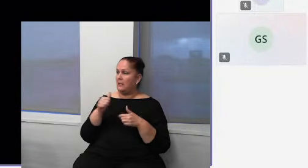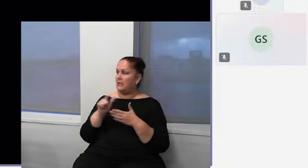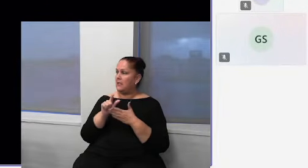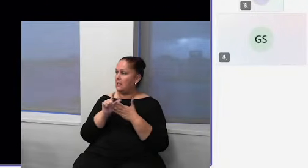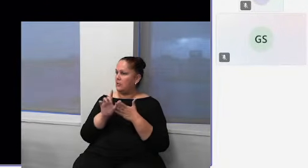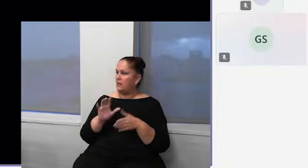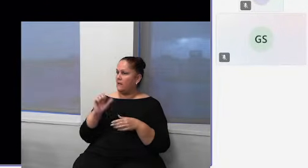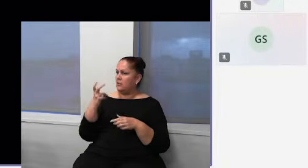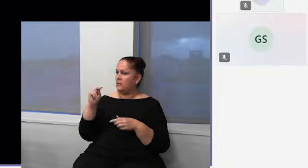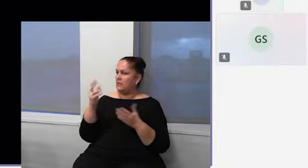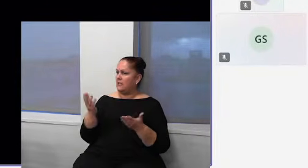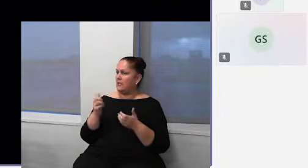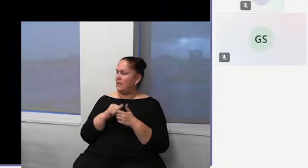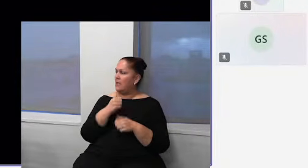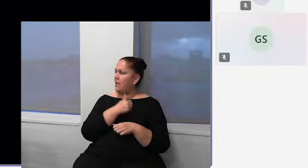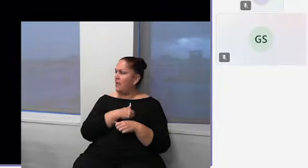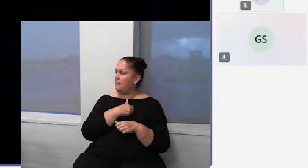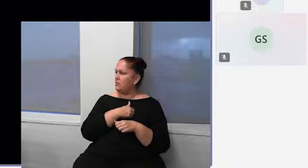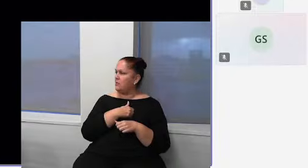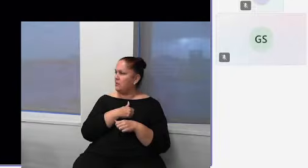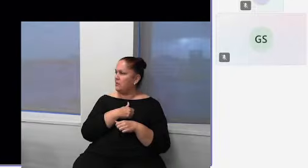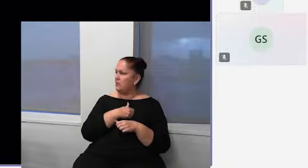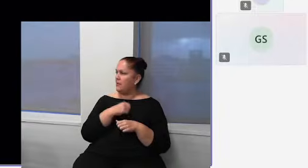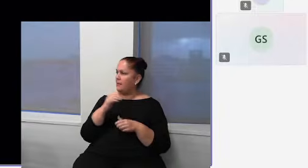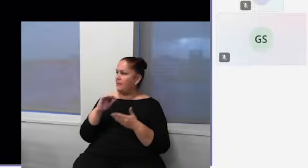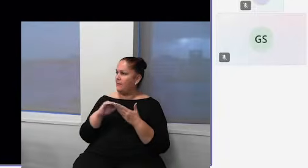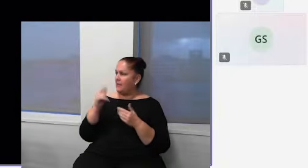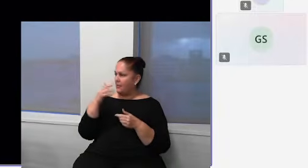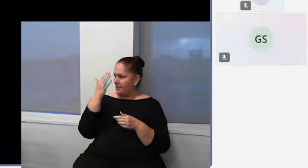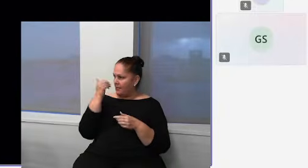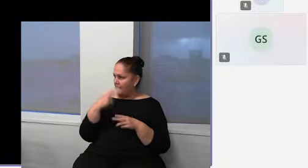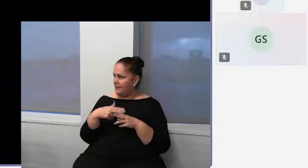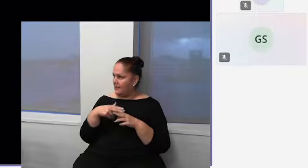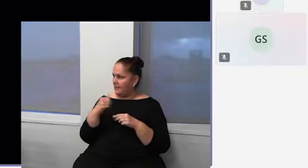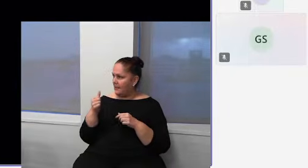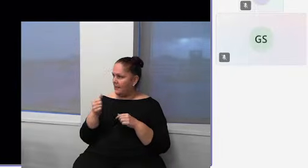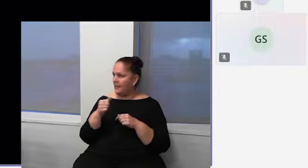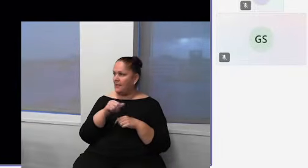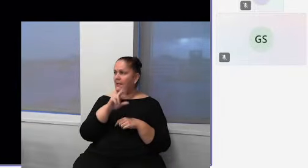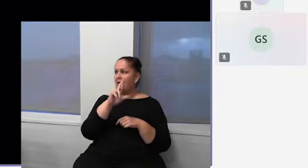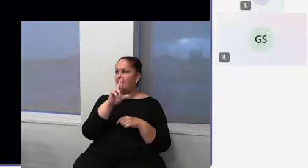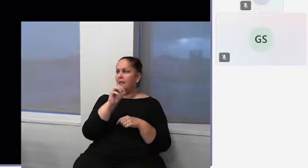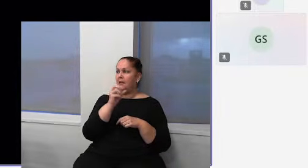note. Is the Council for Sun here today? I'm sorry, sir. Introduce yourself. I'm not good on names.